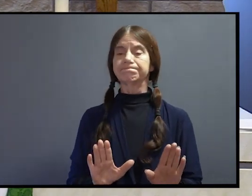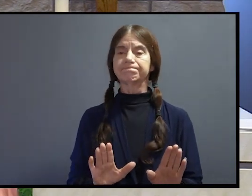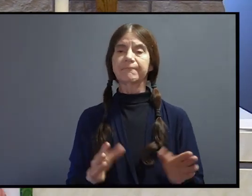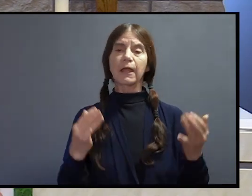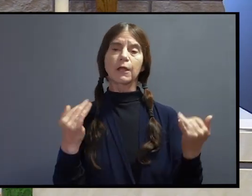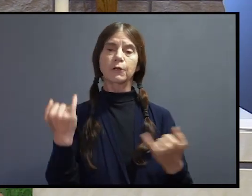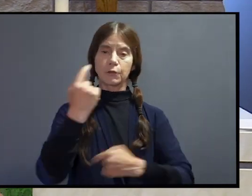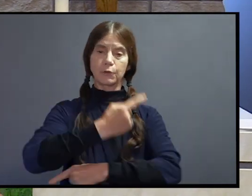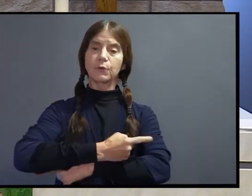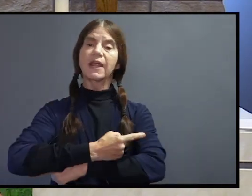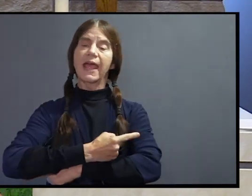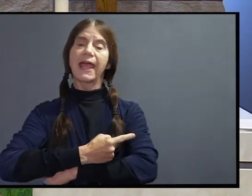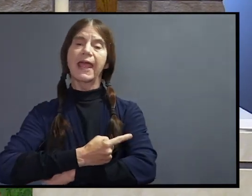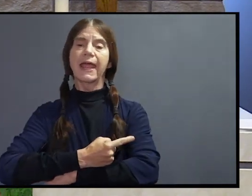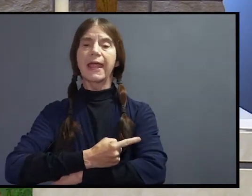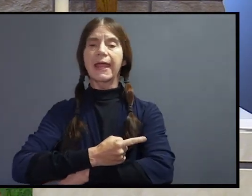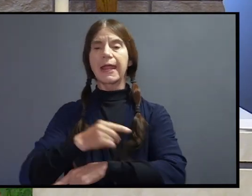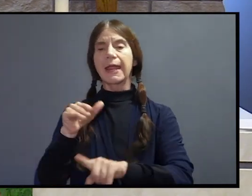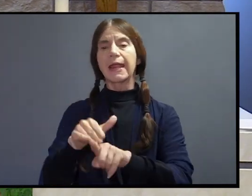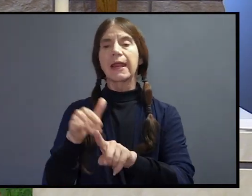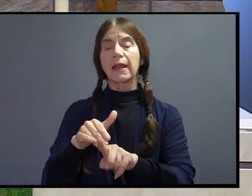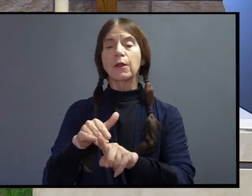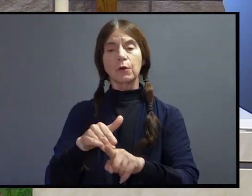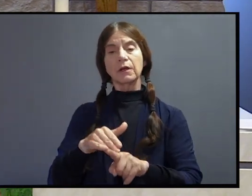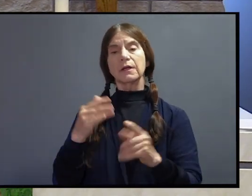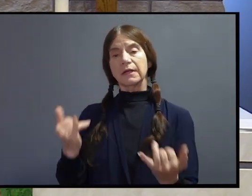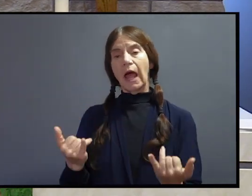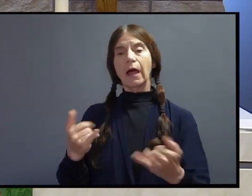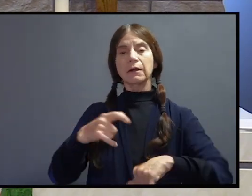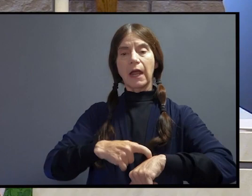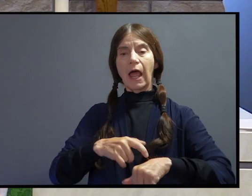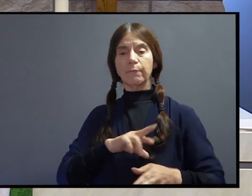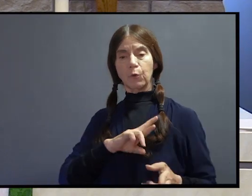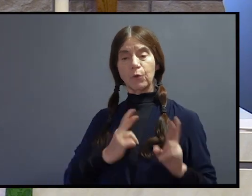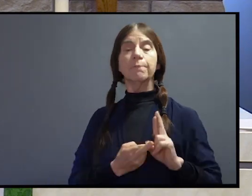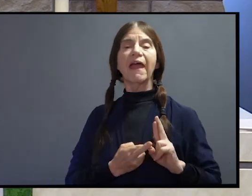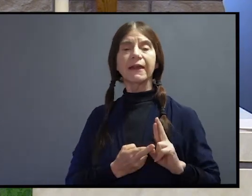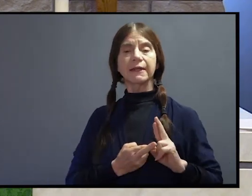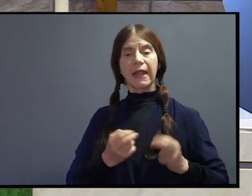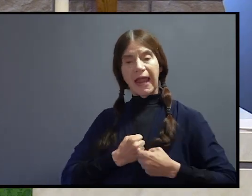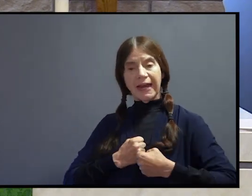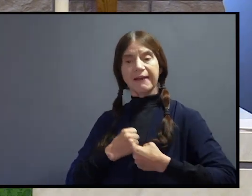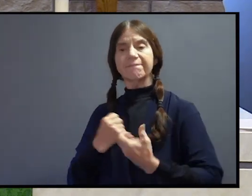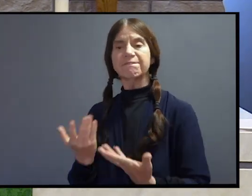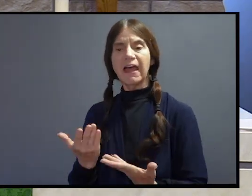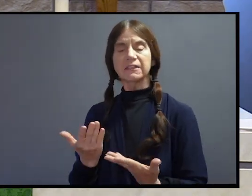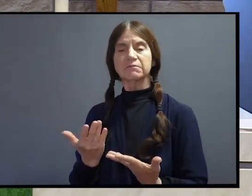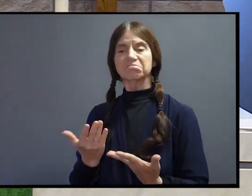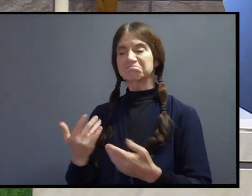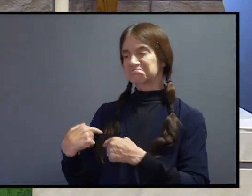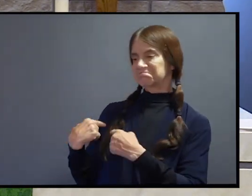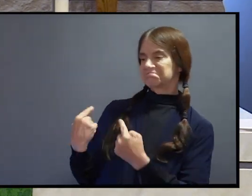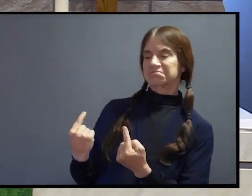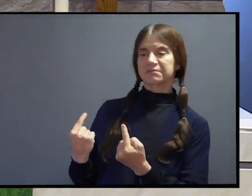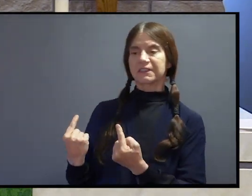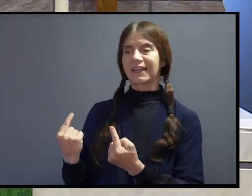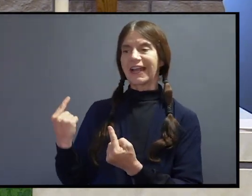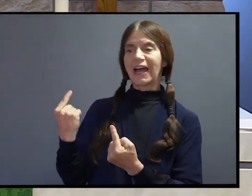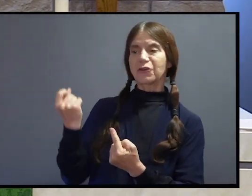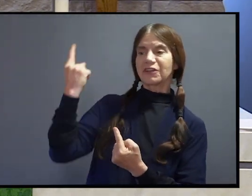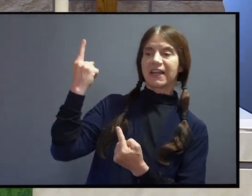Today, God calls us to repent of such thinking, to confess that we have not understood His